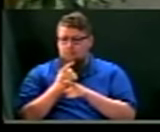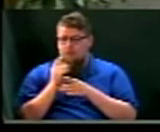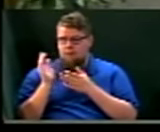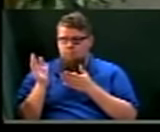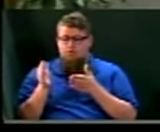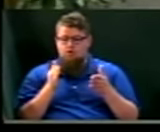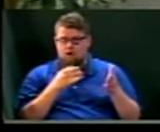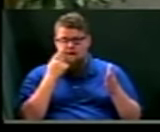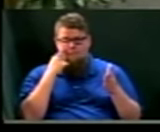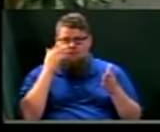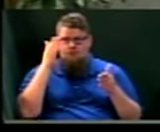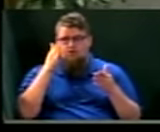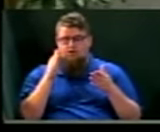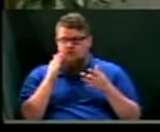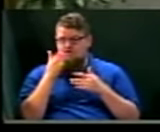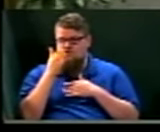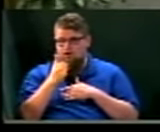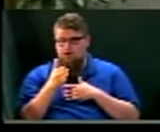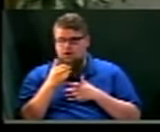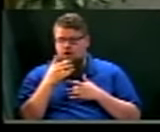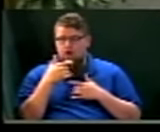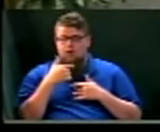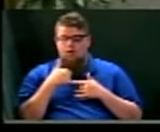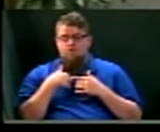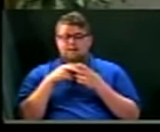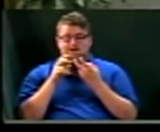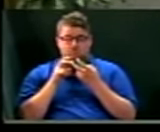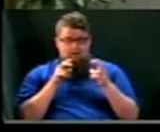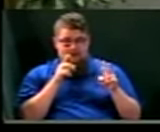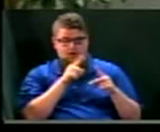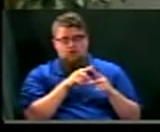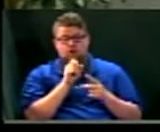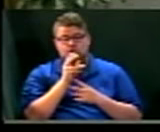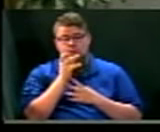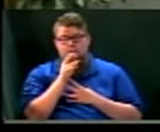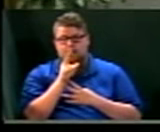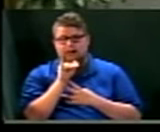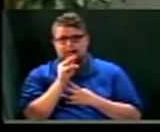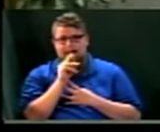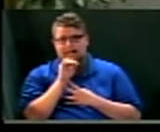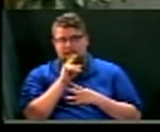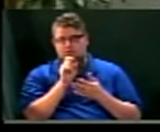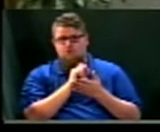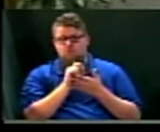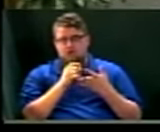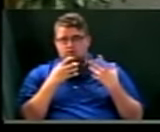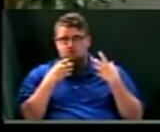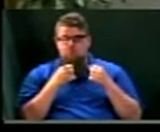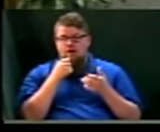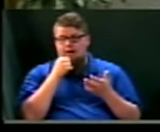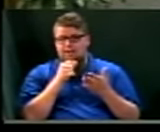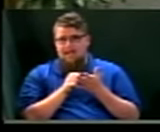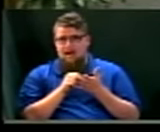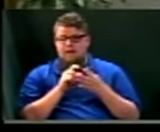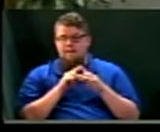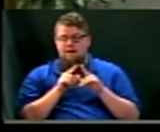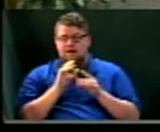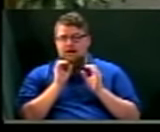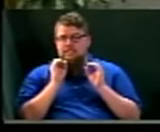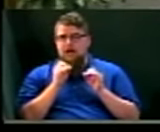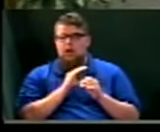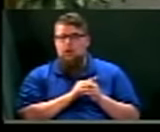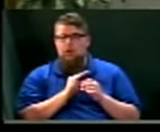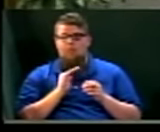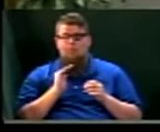protocol for the future. Now, we directed the superintendent to write a strong letter, which none of the board had any